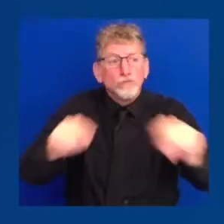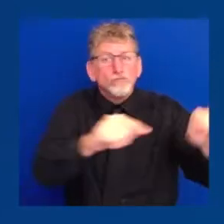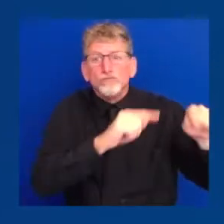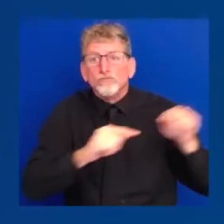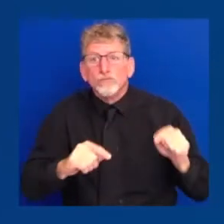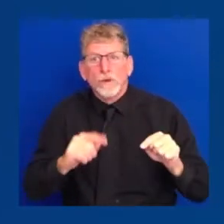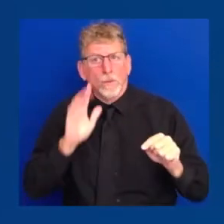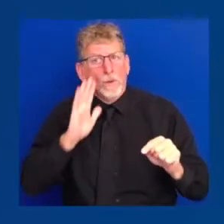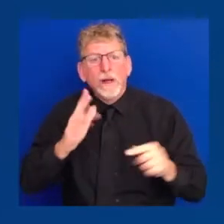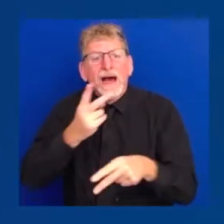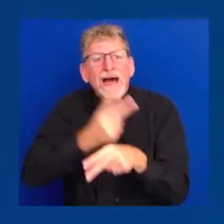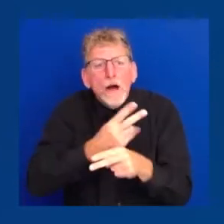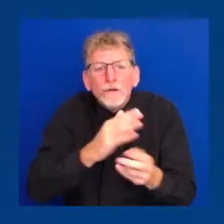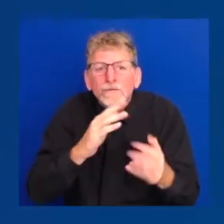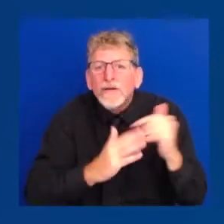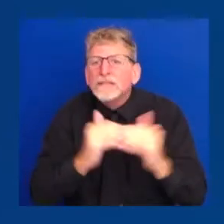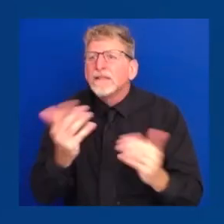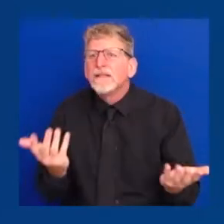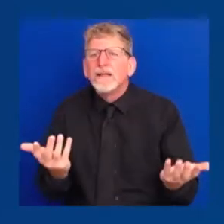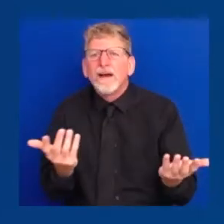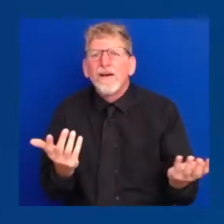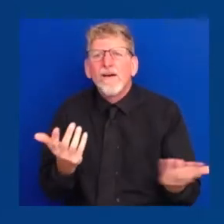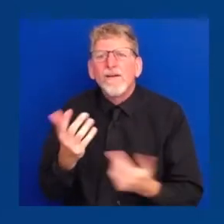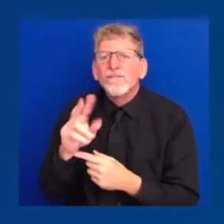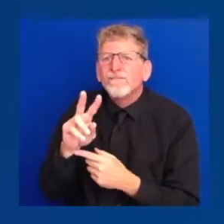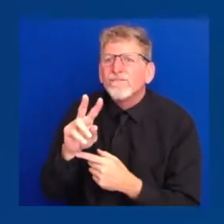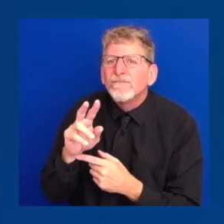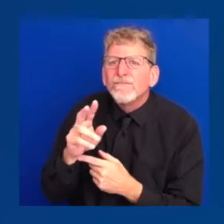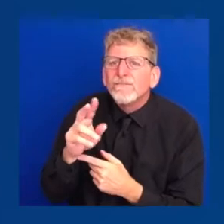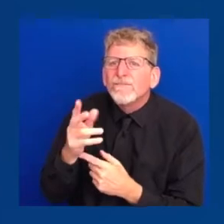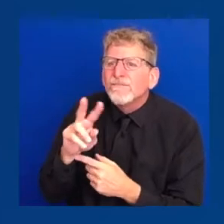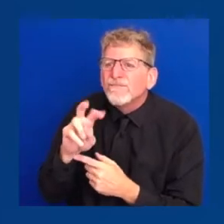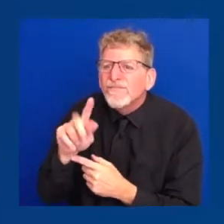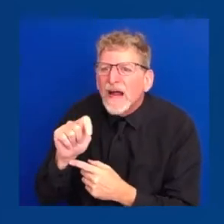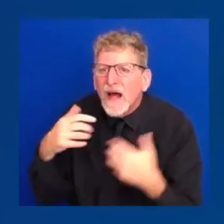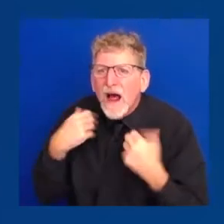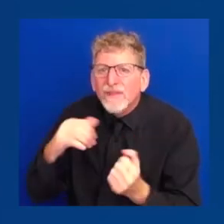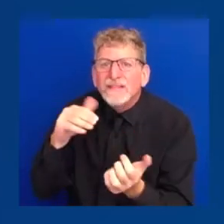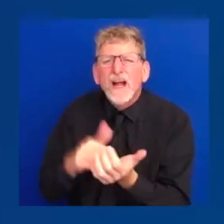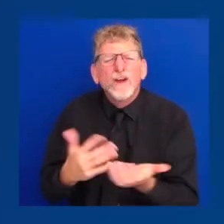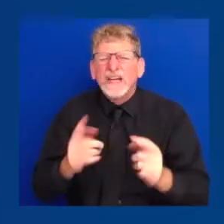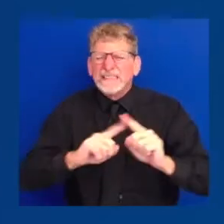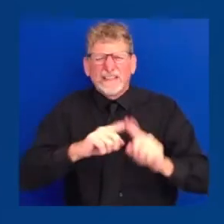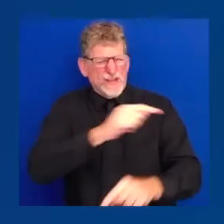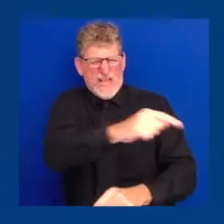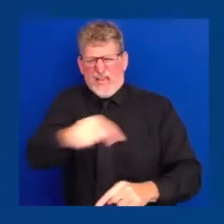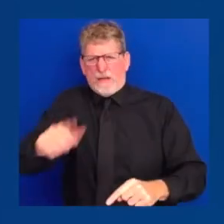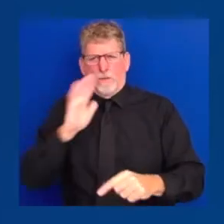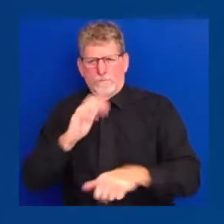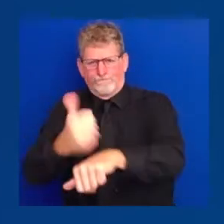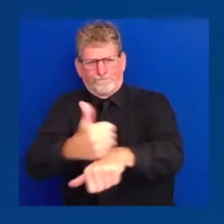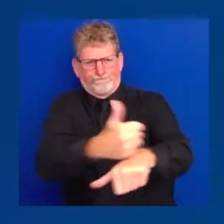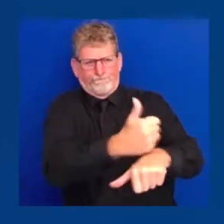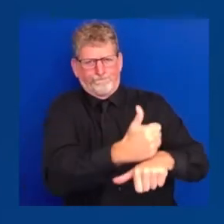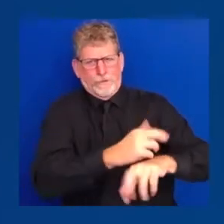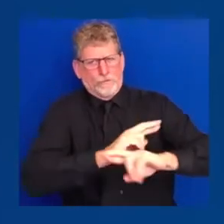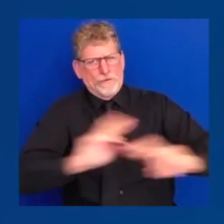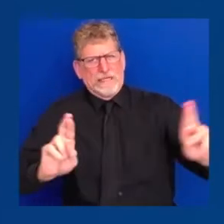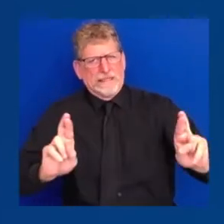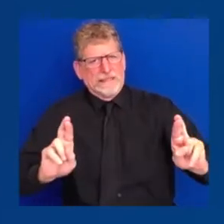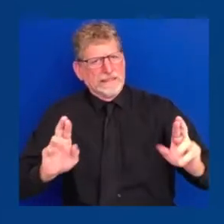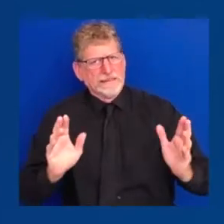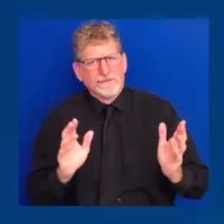centers. The President's plan, with support from Congress, ensures other important tools